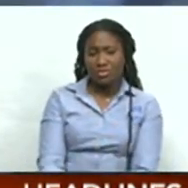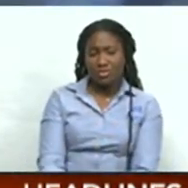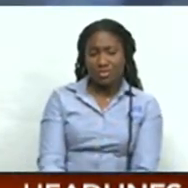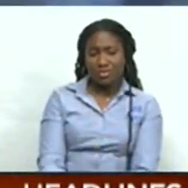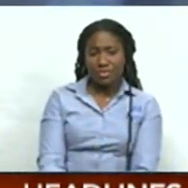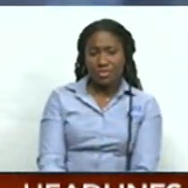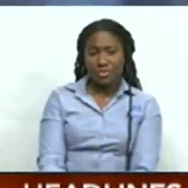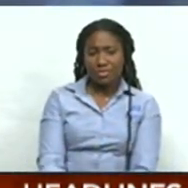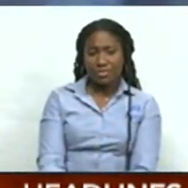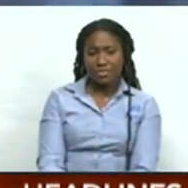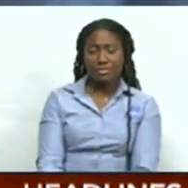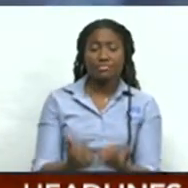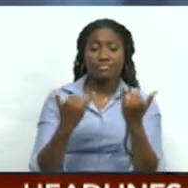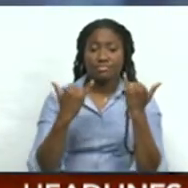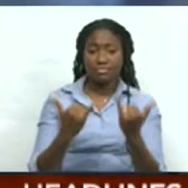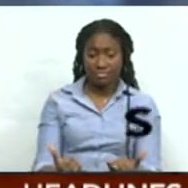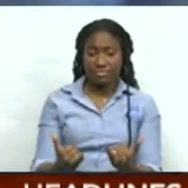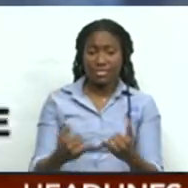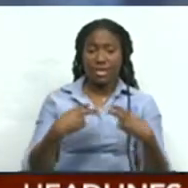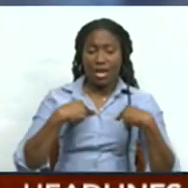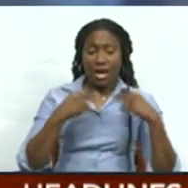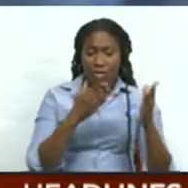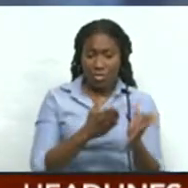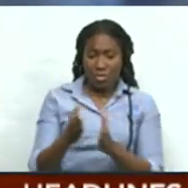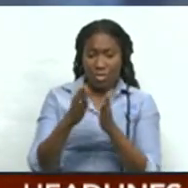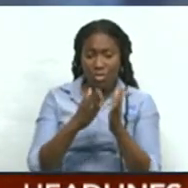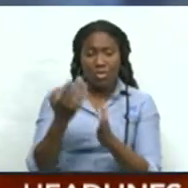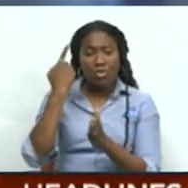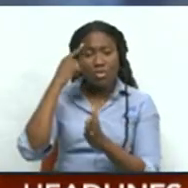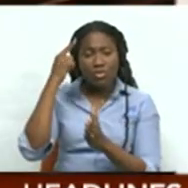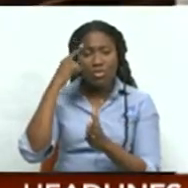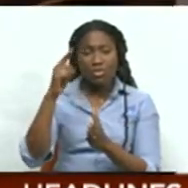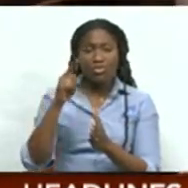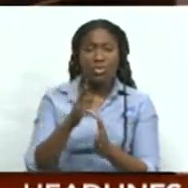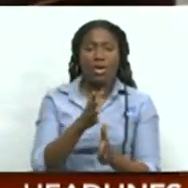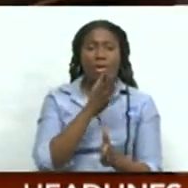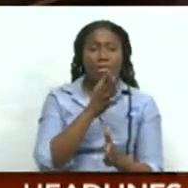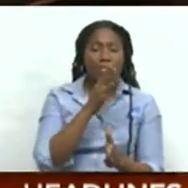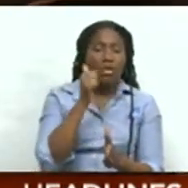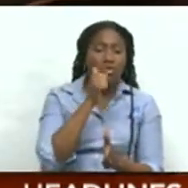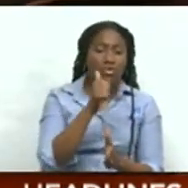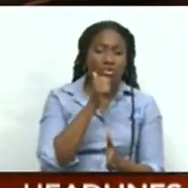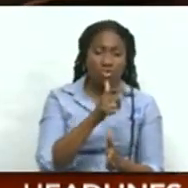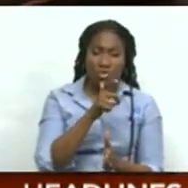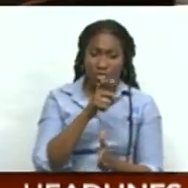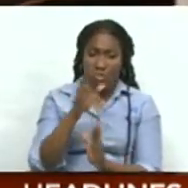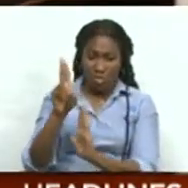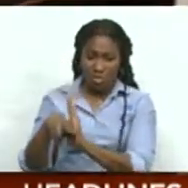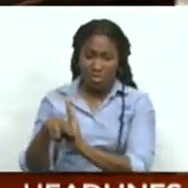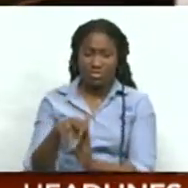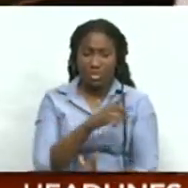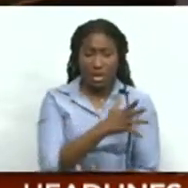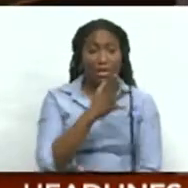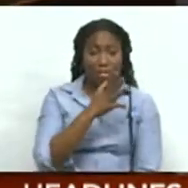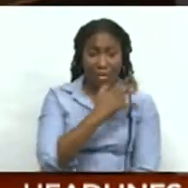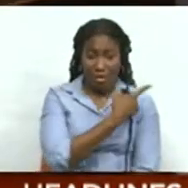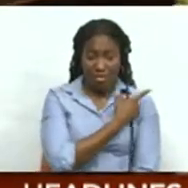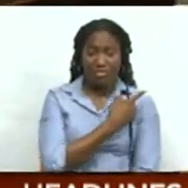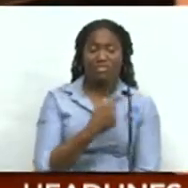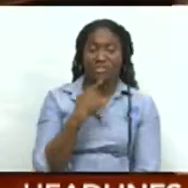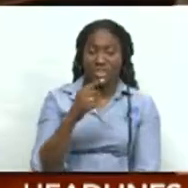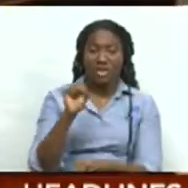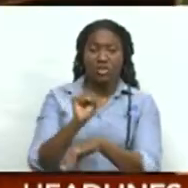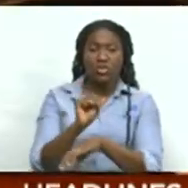a crisis intervention plan is being created for Amara's mother. The leader of government business told the parliament that social workers